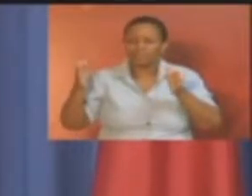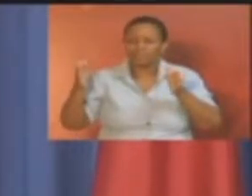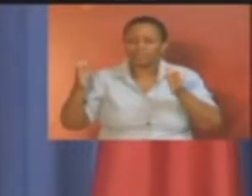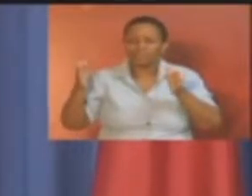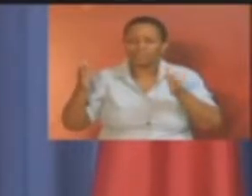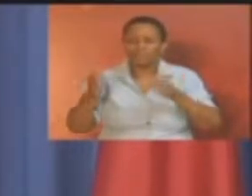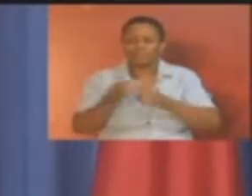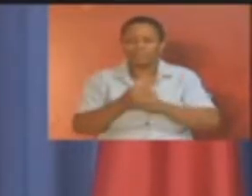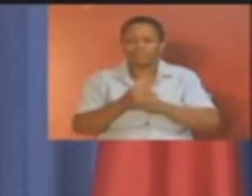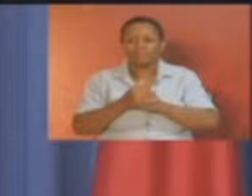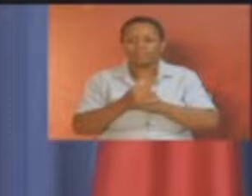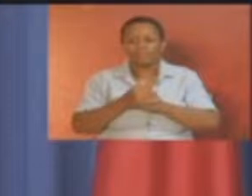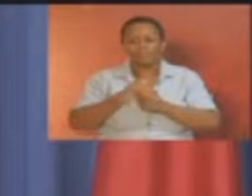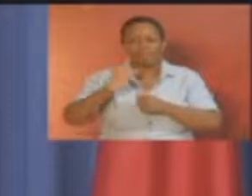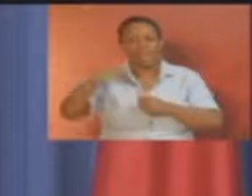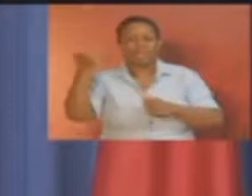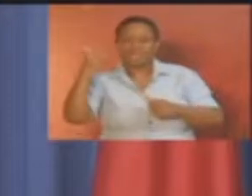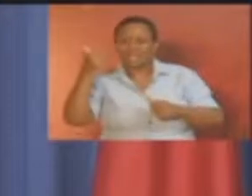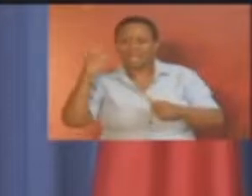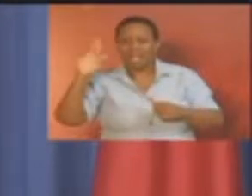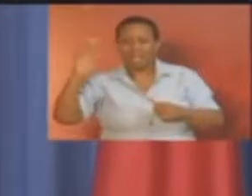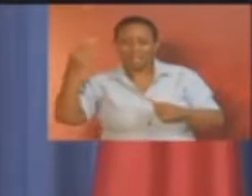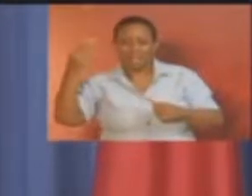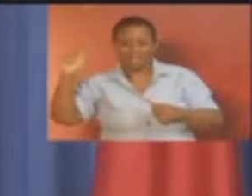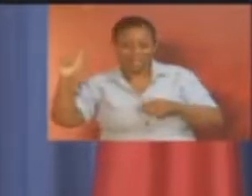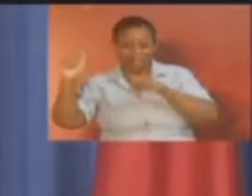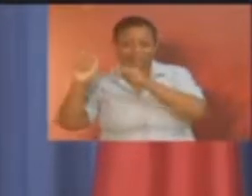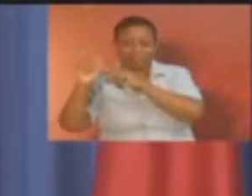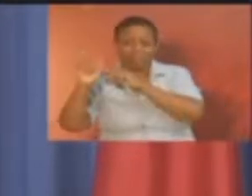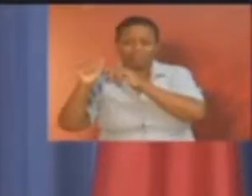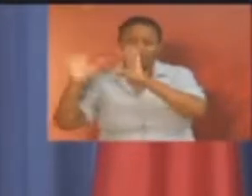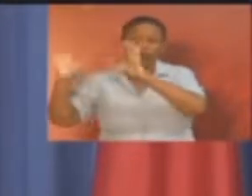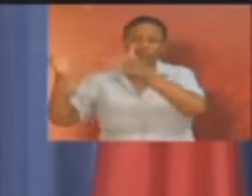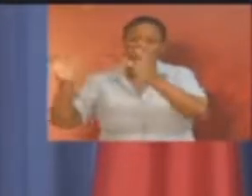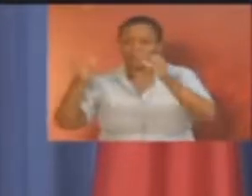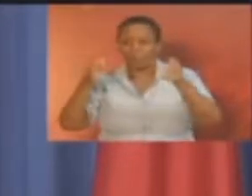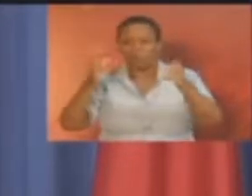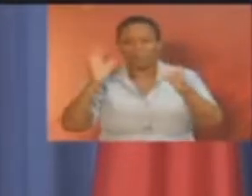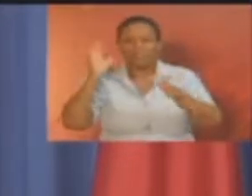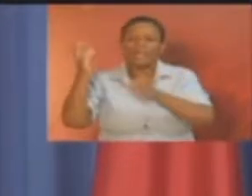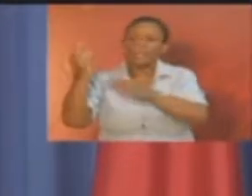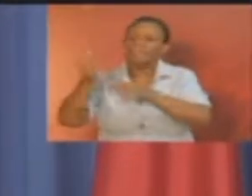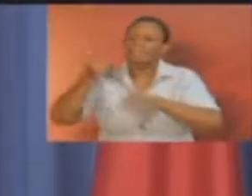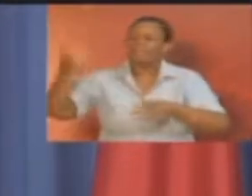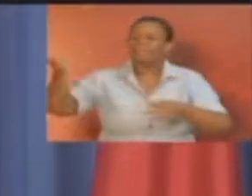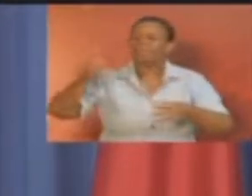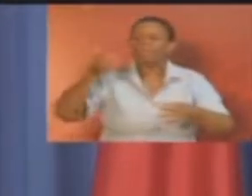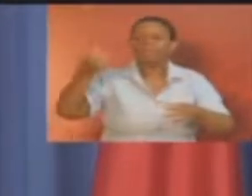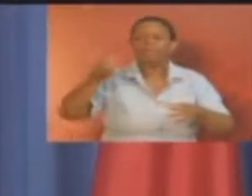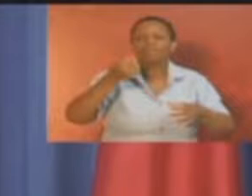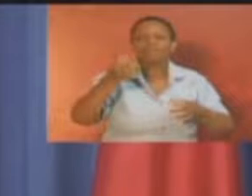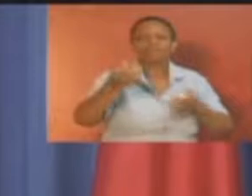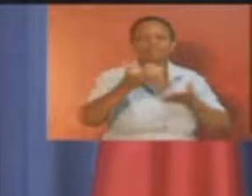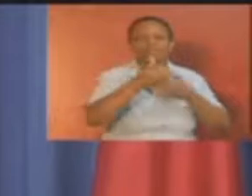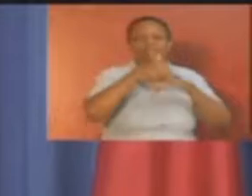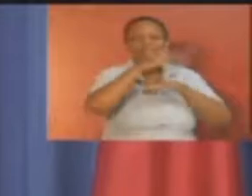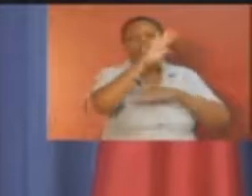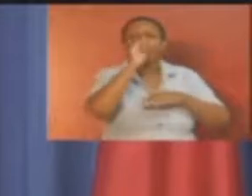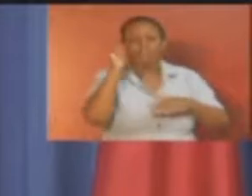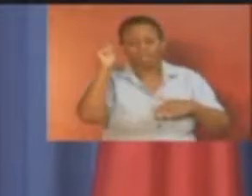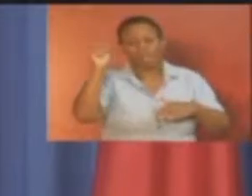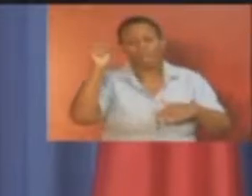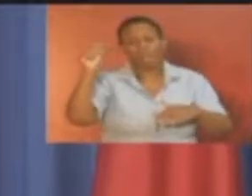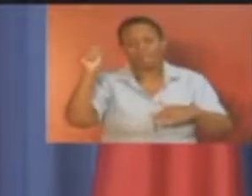other RHAs. A similar exercise will occur at the Cuba Medical and Multi-Training Facility. We have also introduced